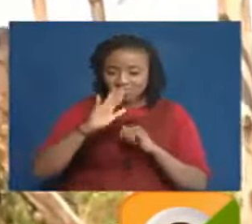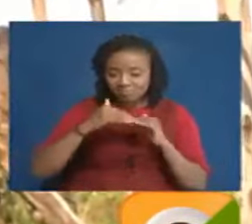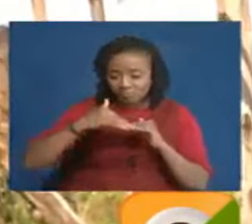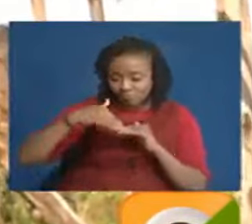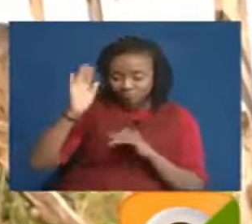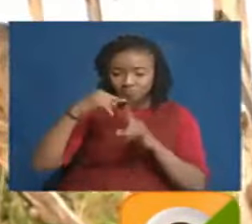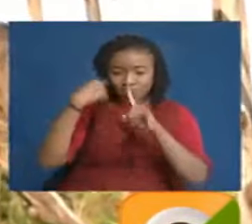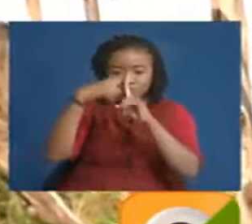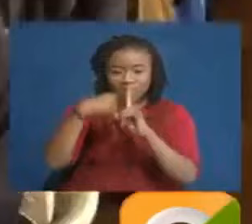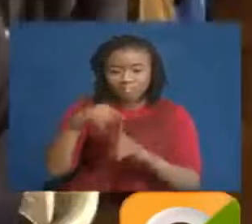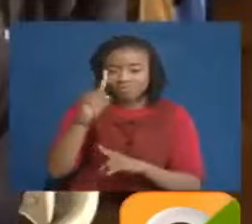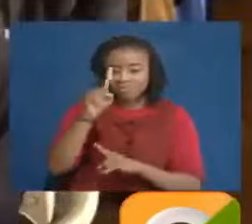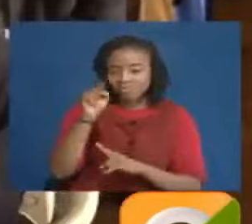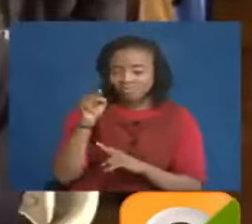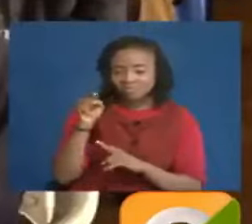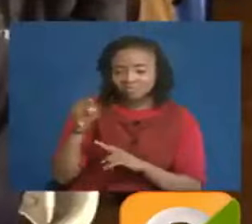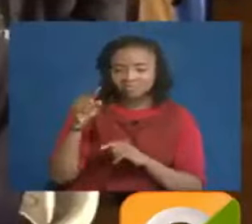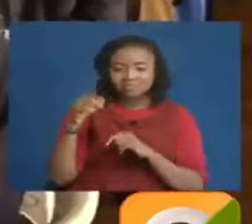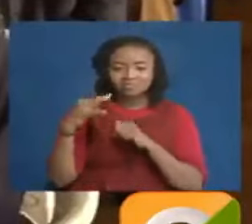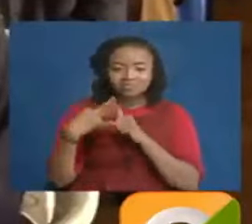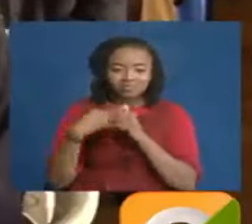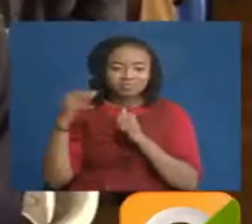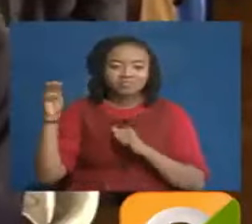totaled to